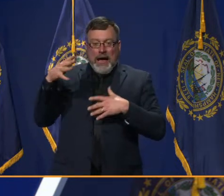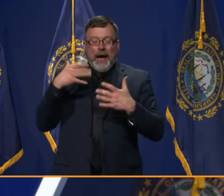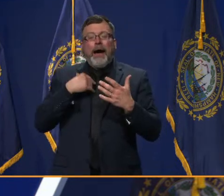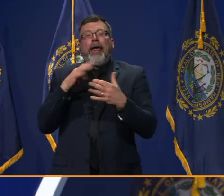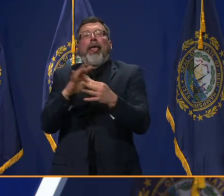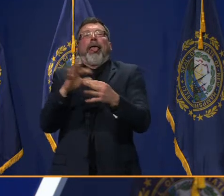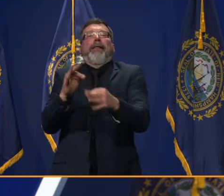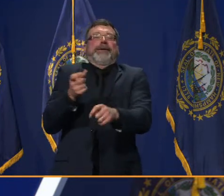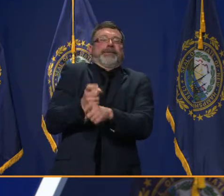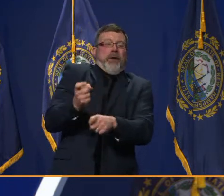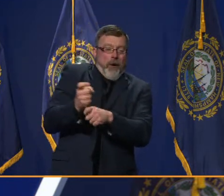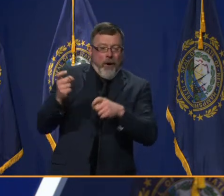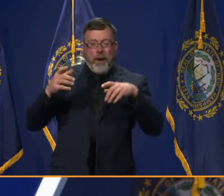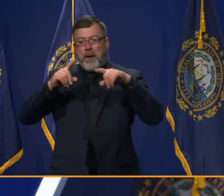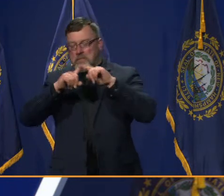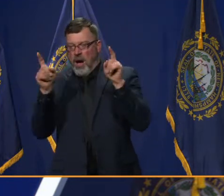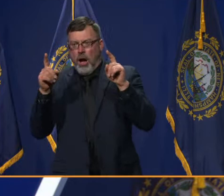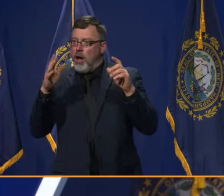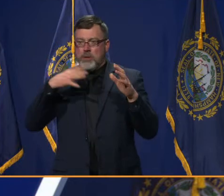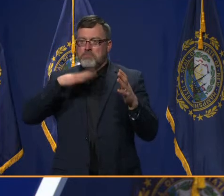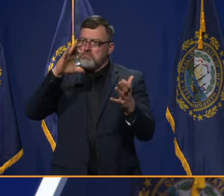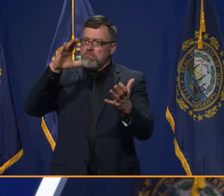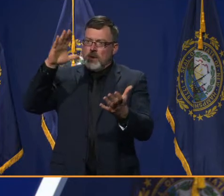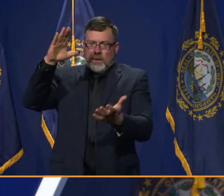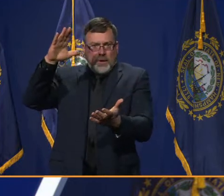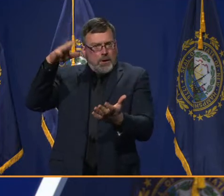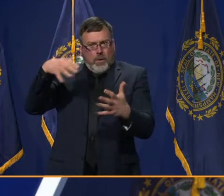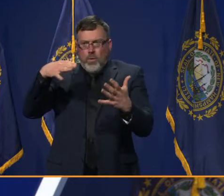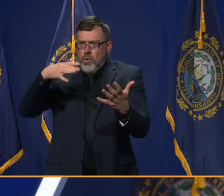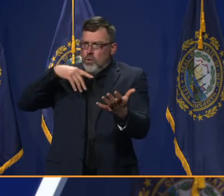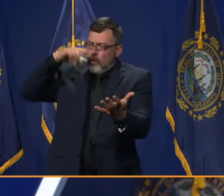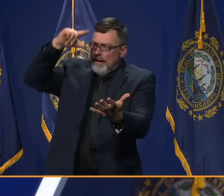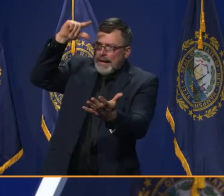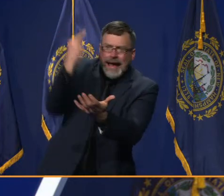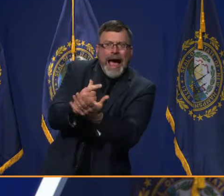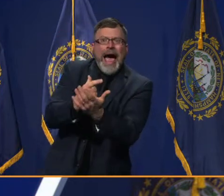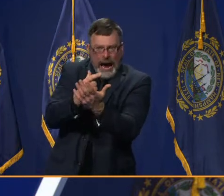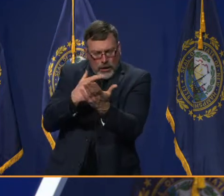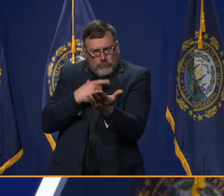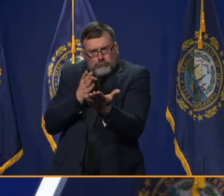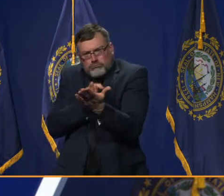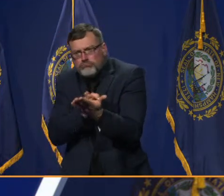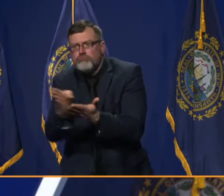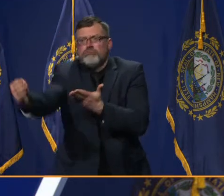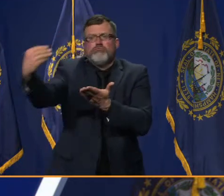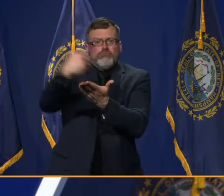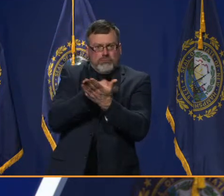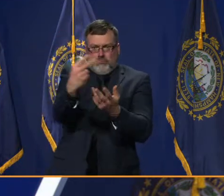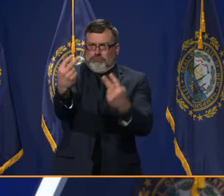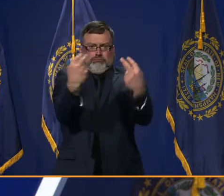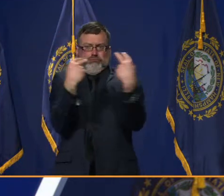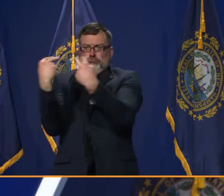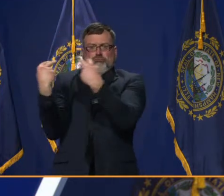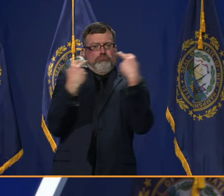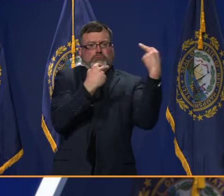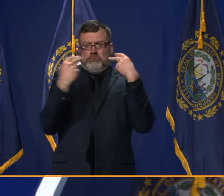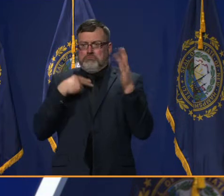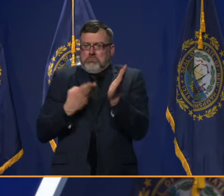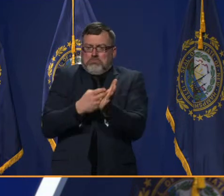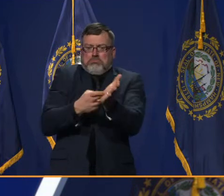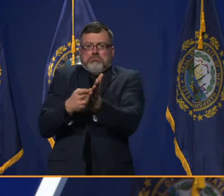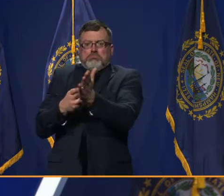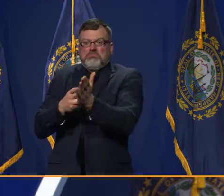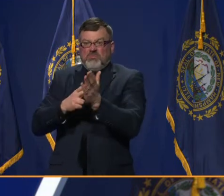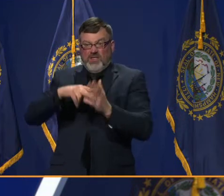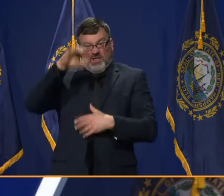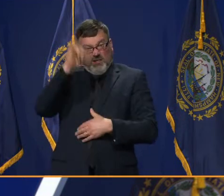to guarantee that complete transparency in everything that we were doing. That transparency, that connection, is what